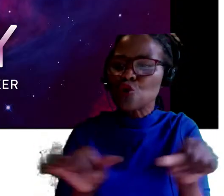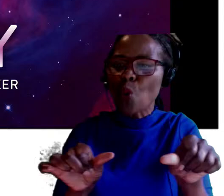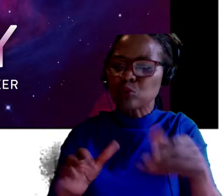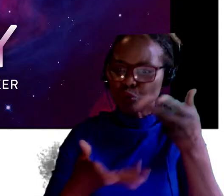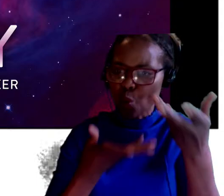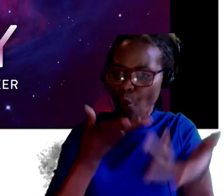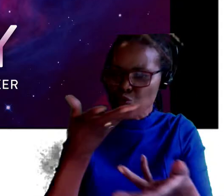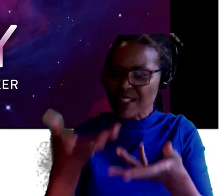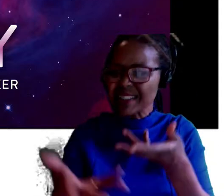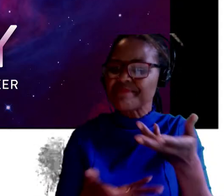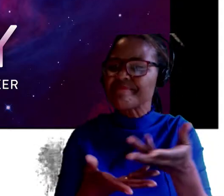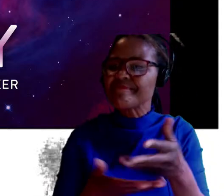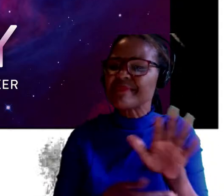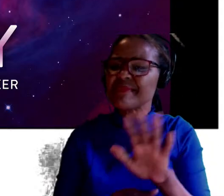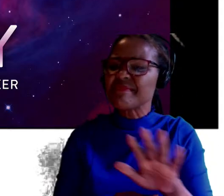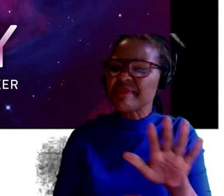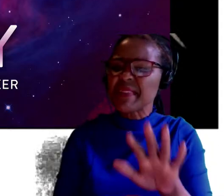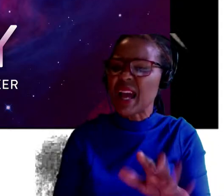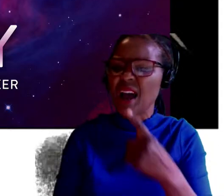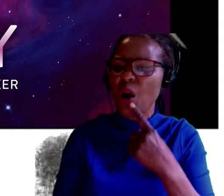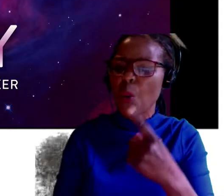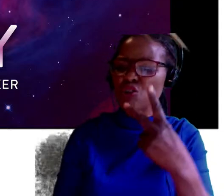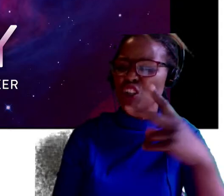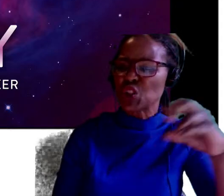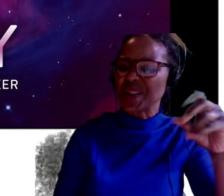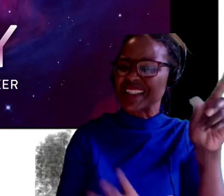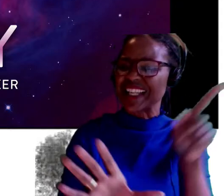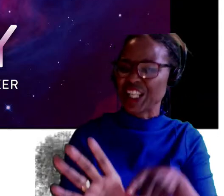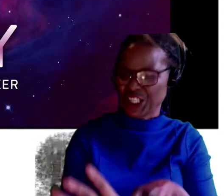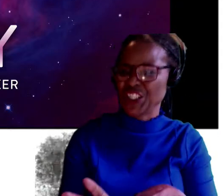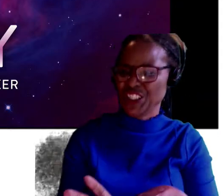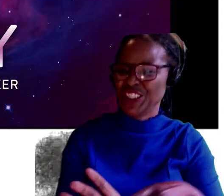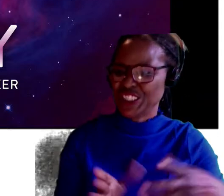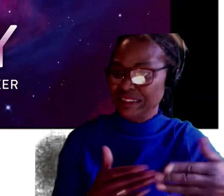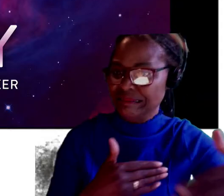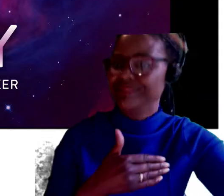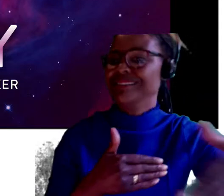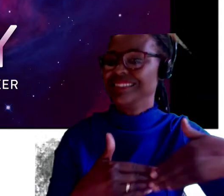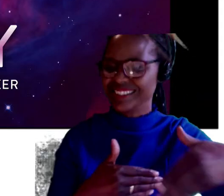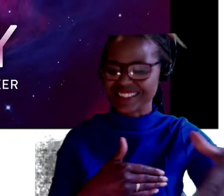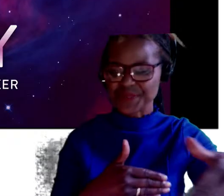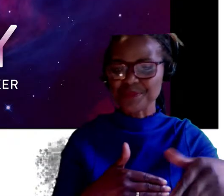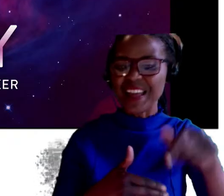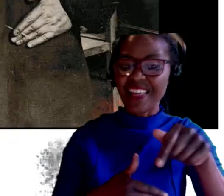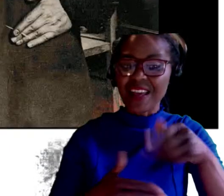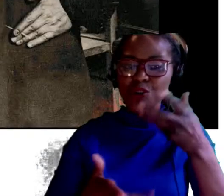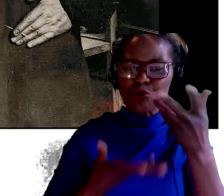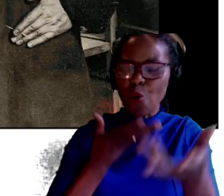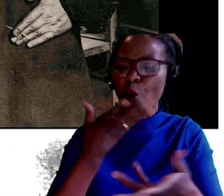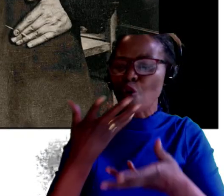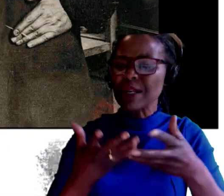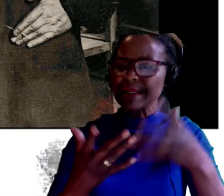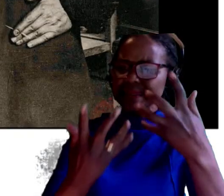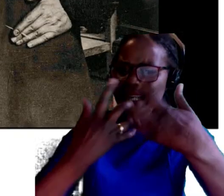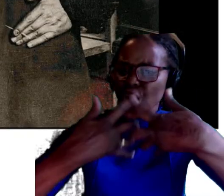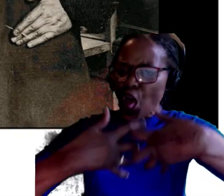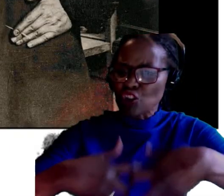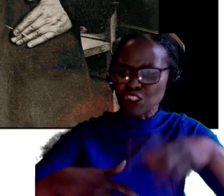take about 120 years, give or take. It's a story about how technology can haunt us.